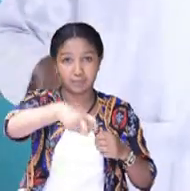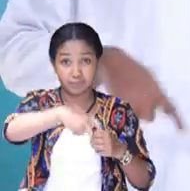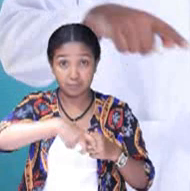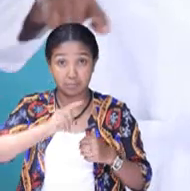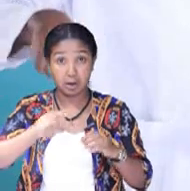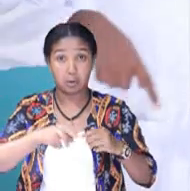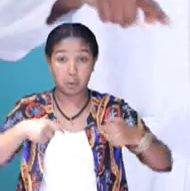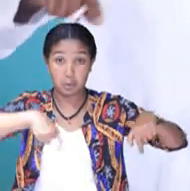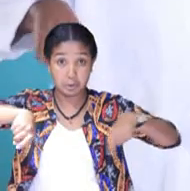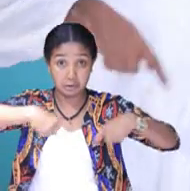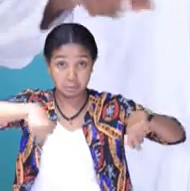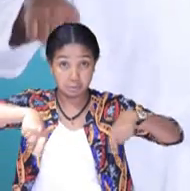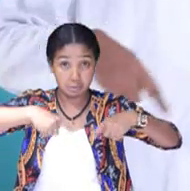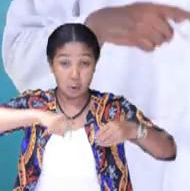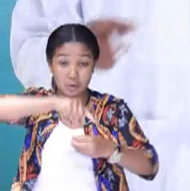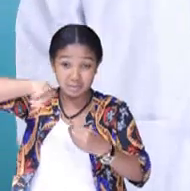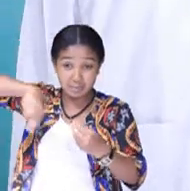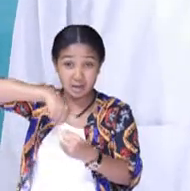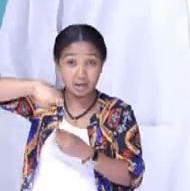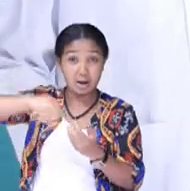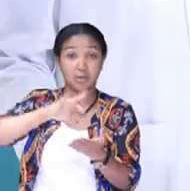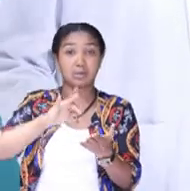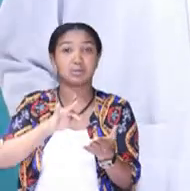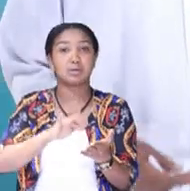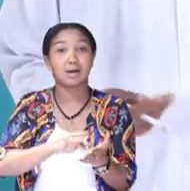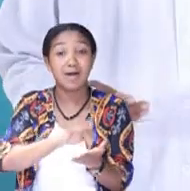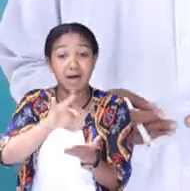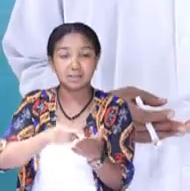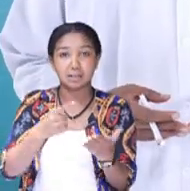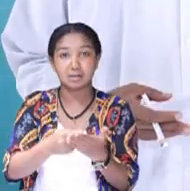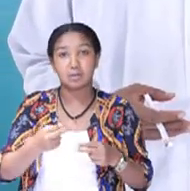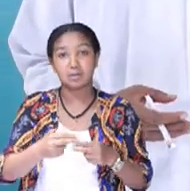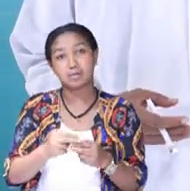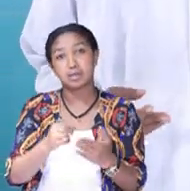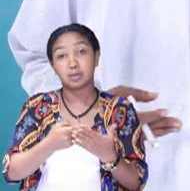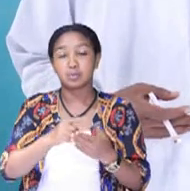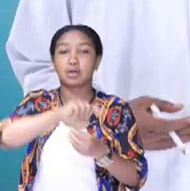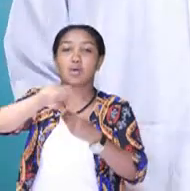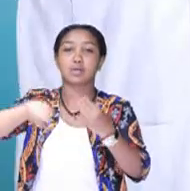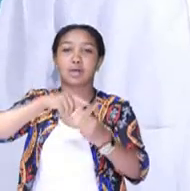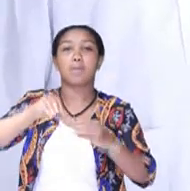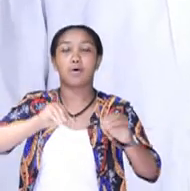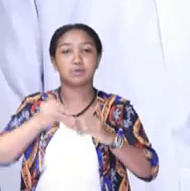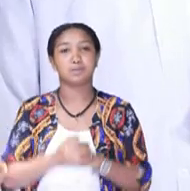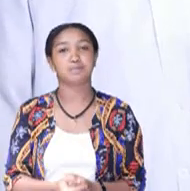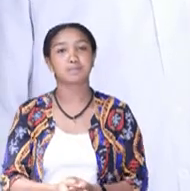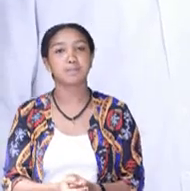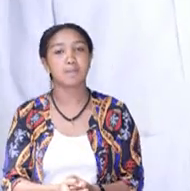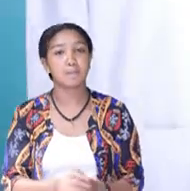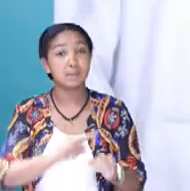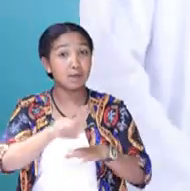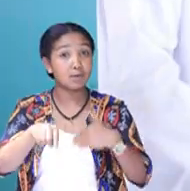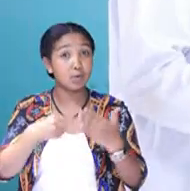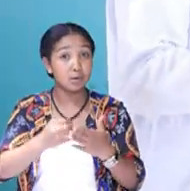ice skaters rotate or spin around their axis, so that we can consider it to be rotational motion.